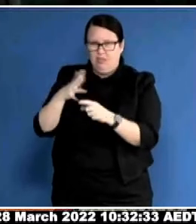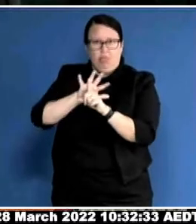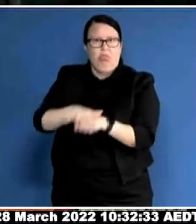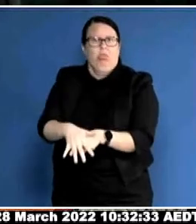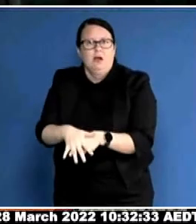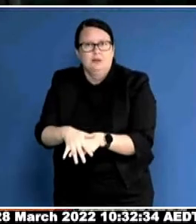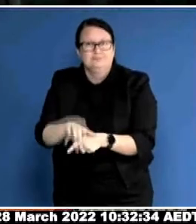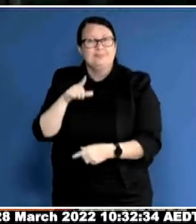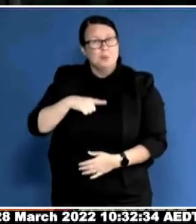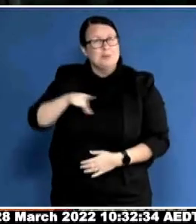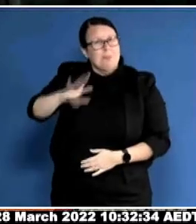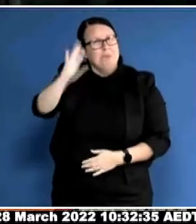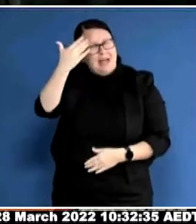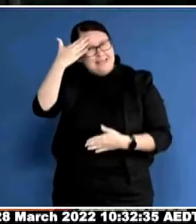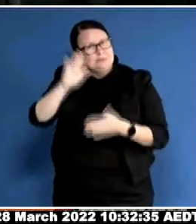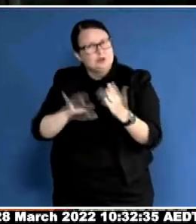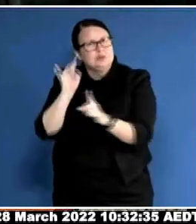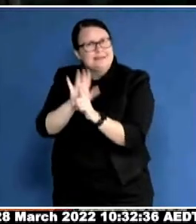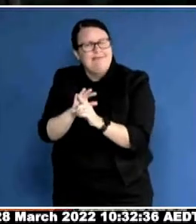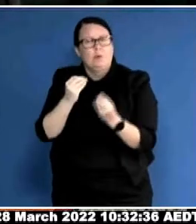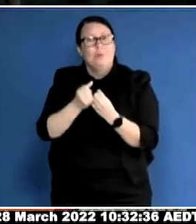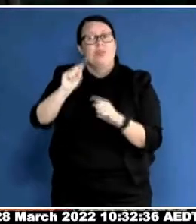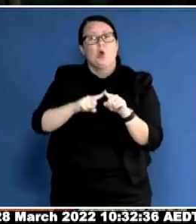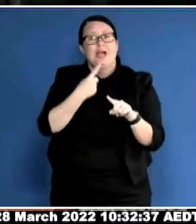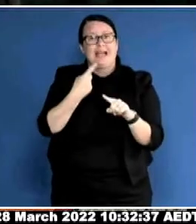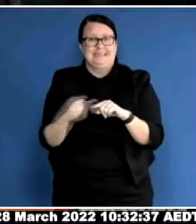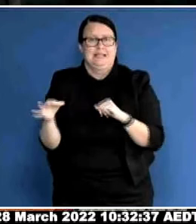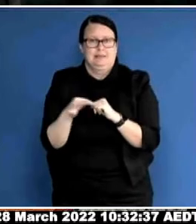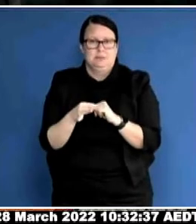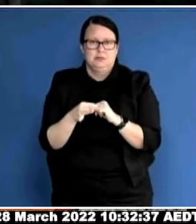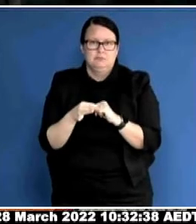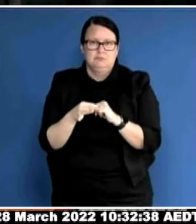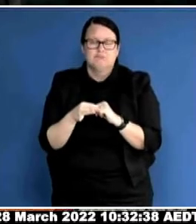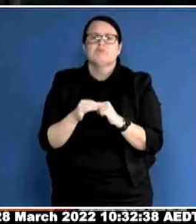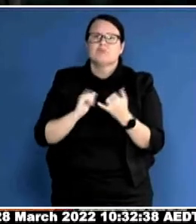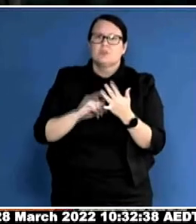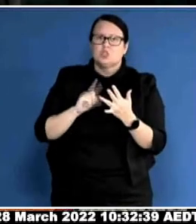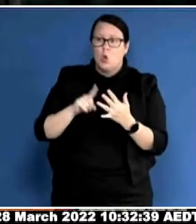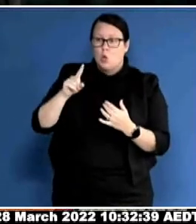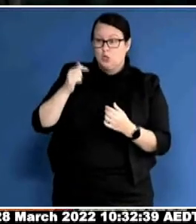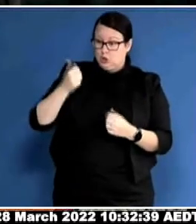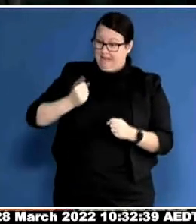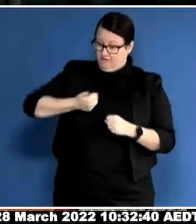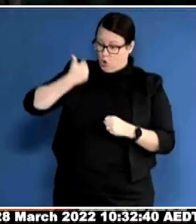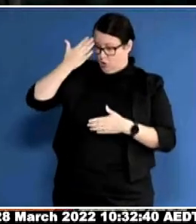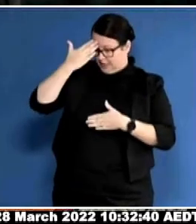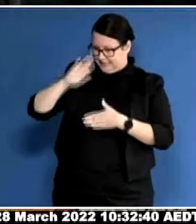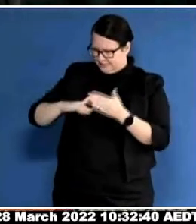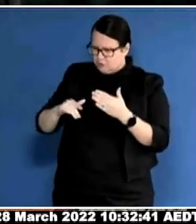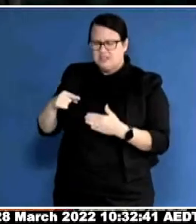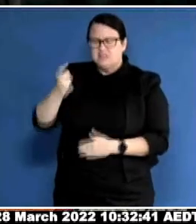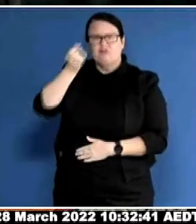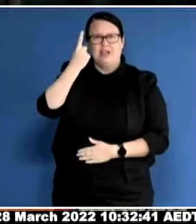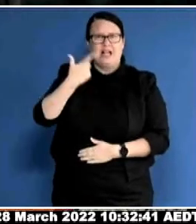husband, and she now uses her lived experience of family violence to speak out for those who don't yet have